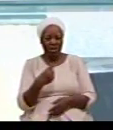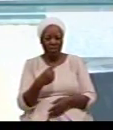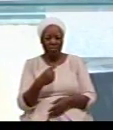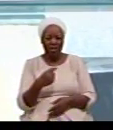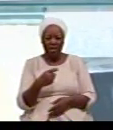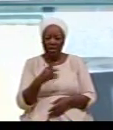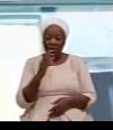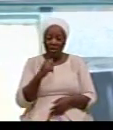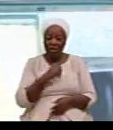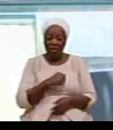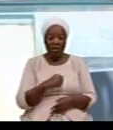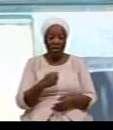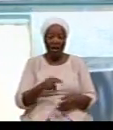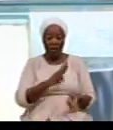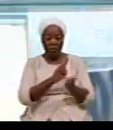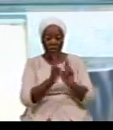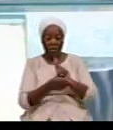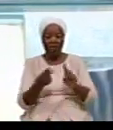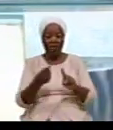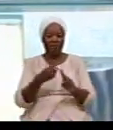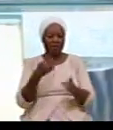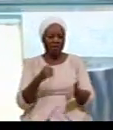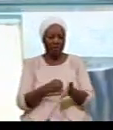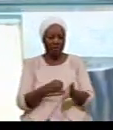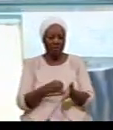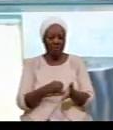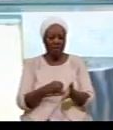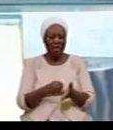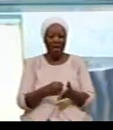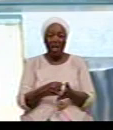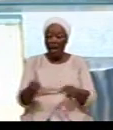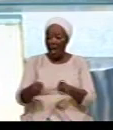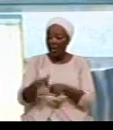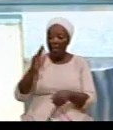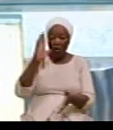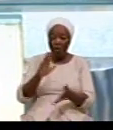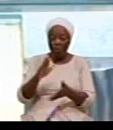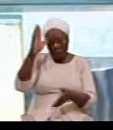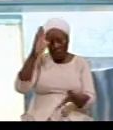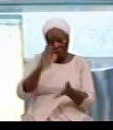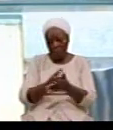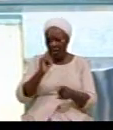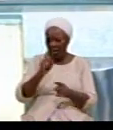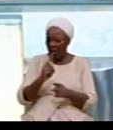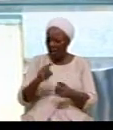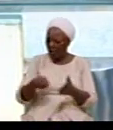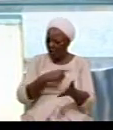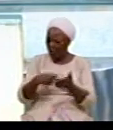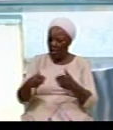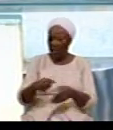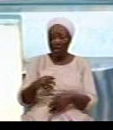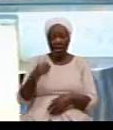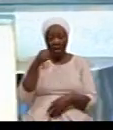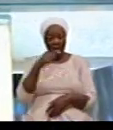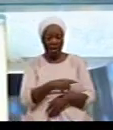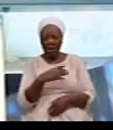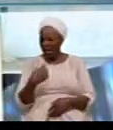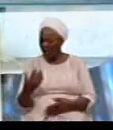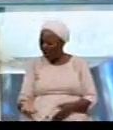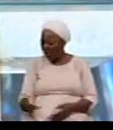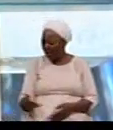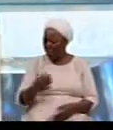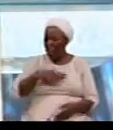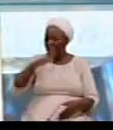the husband said, you talk like one of the foolish women. I expected something